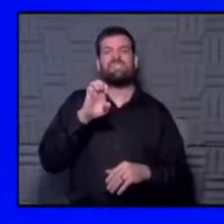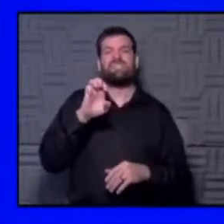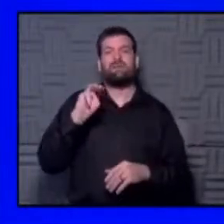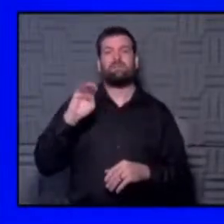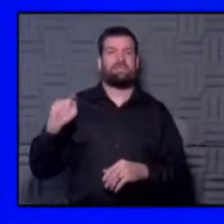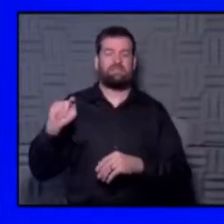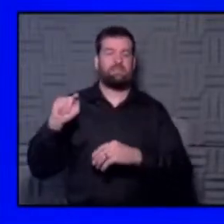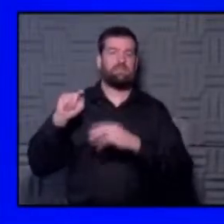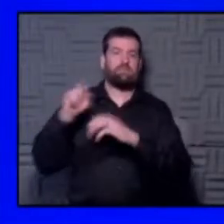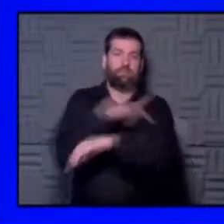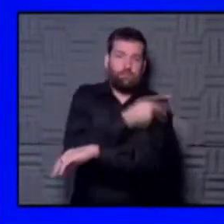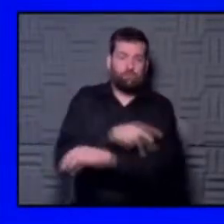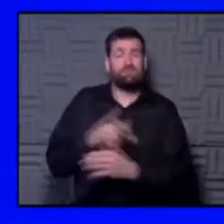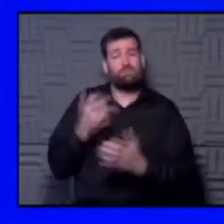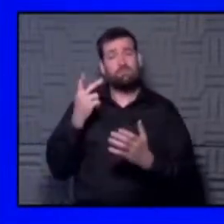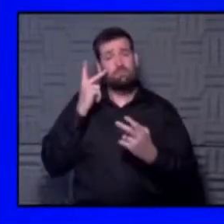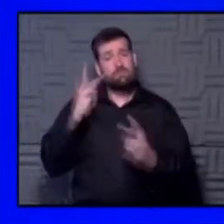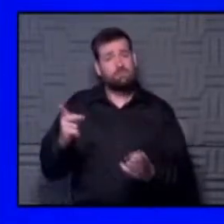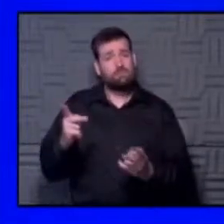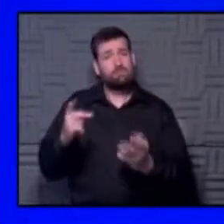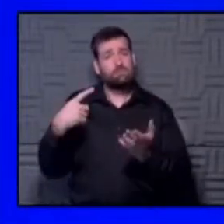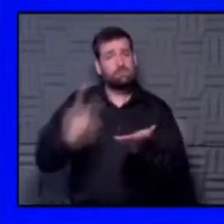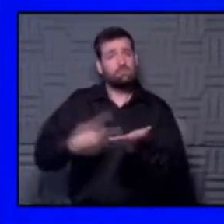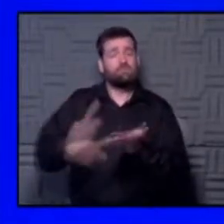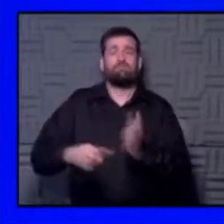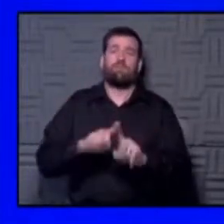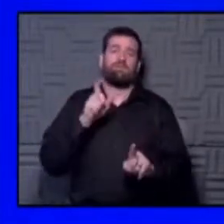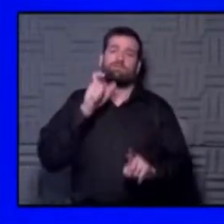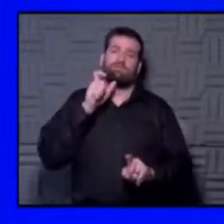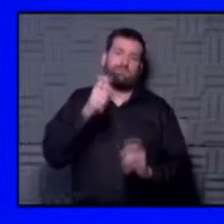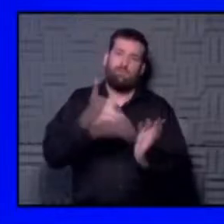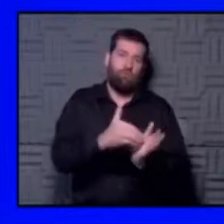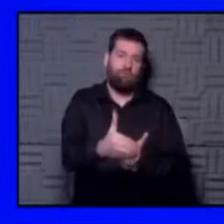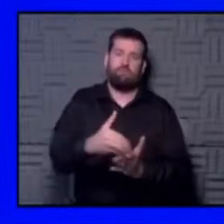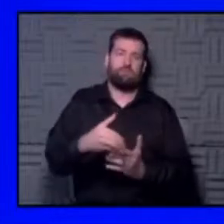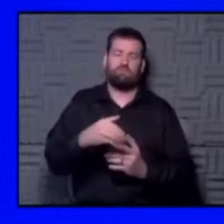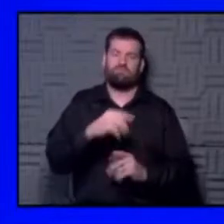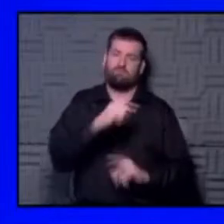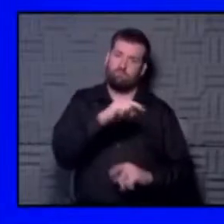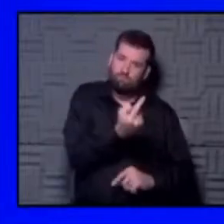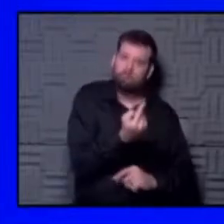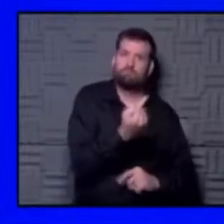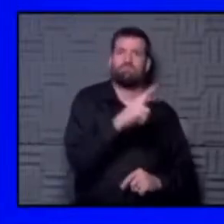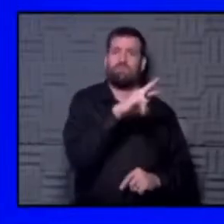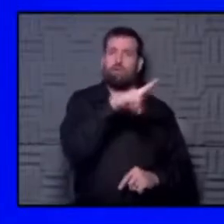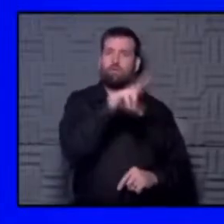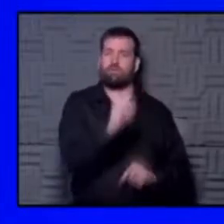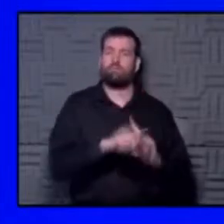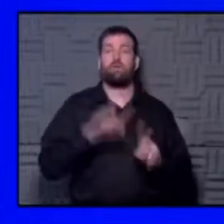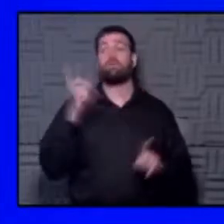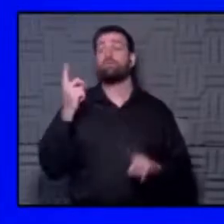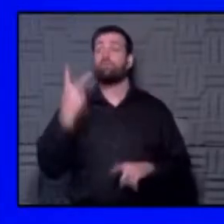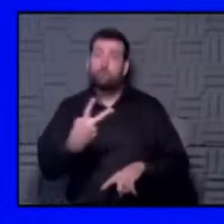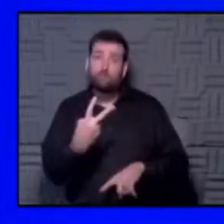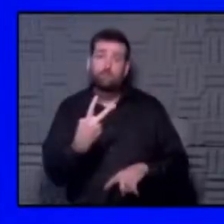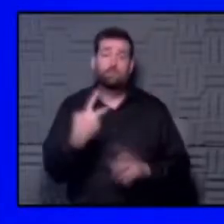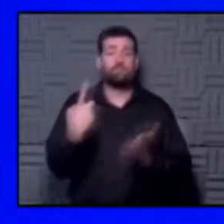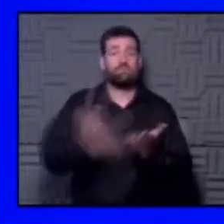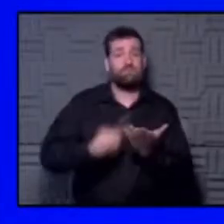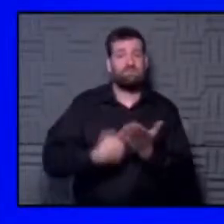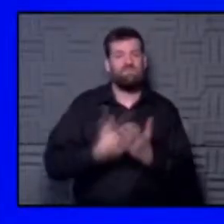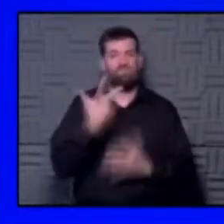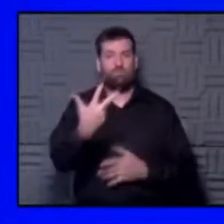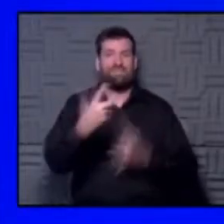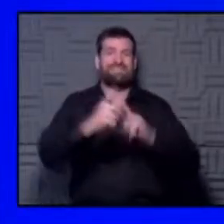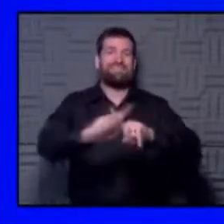we do see that, but it is infrequent. It's not as much as just a single virus, but we can see 2 or maybe even sometimes